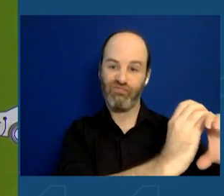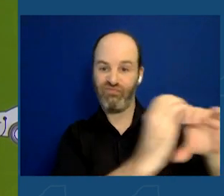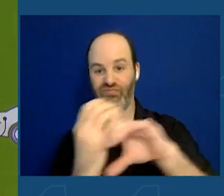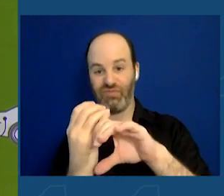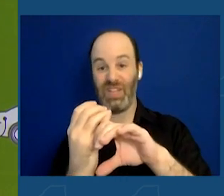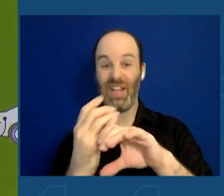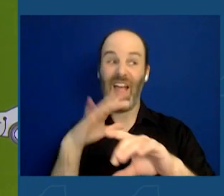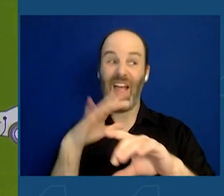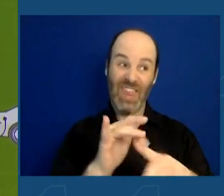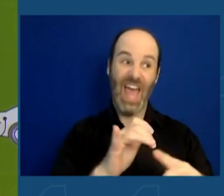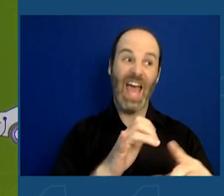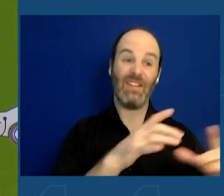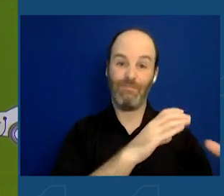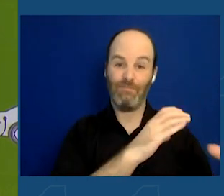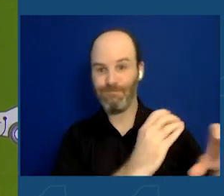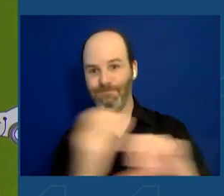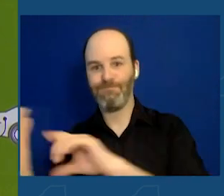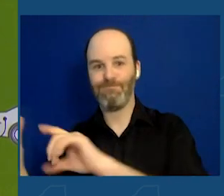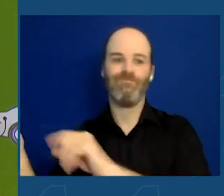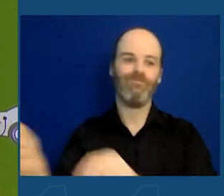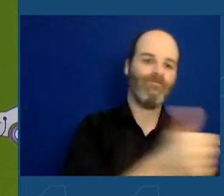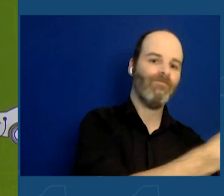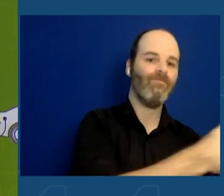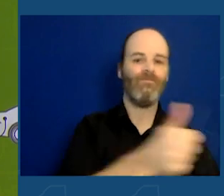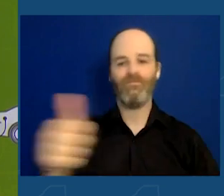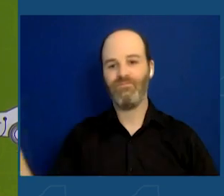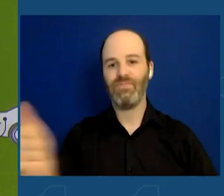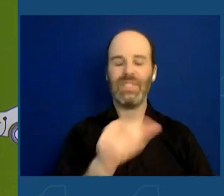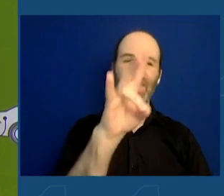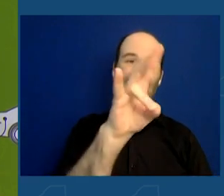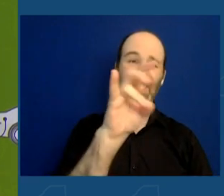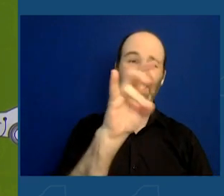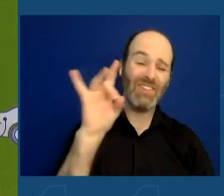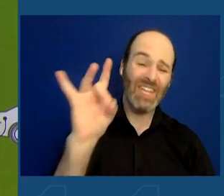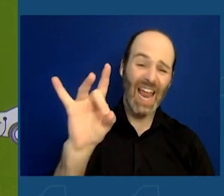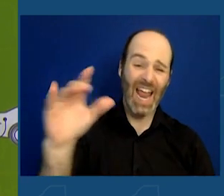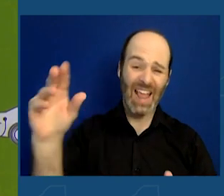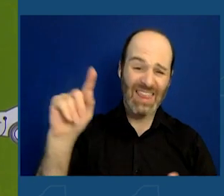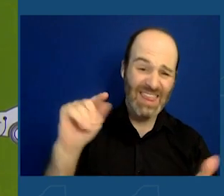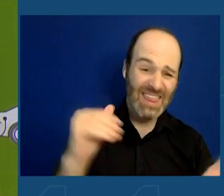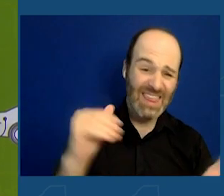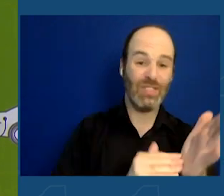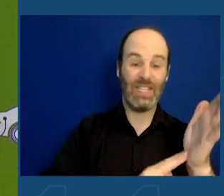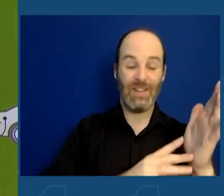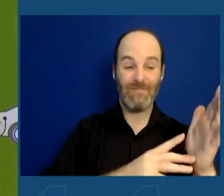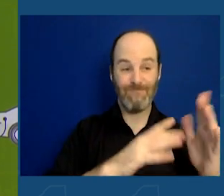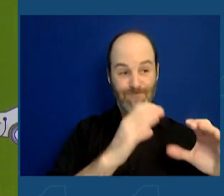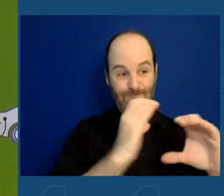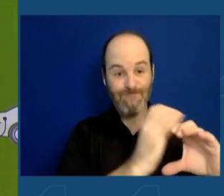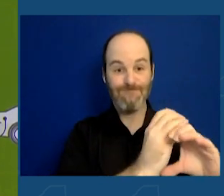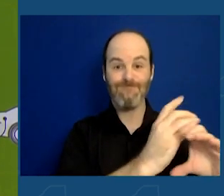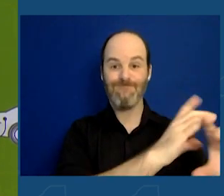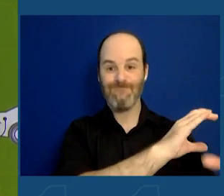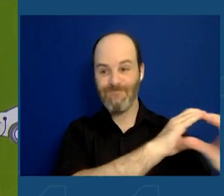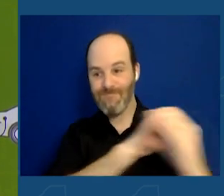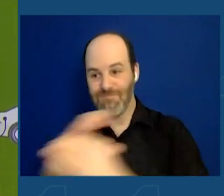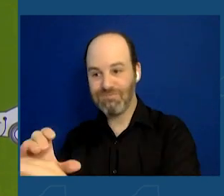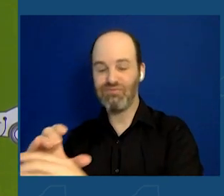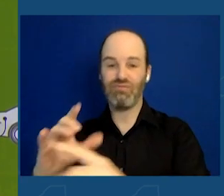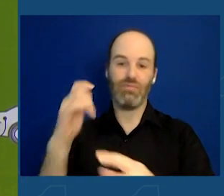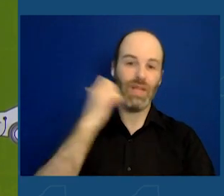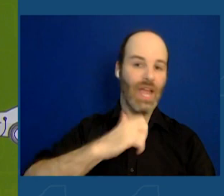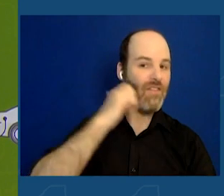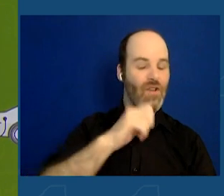a lot of truck traffic. Over 78,000 vehicles travel to Points Peninsula every single day.